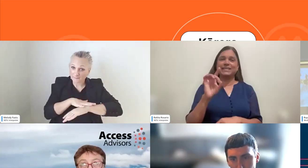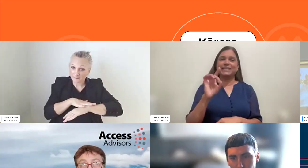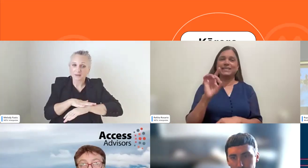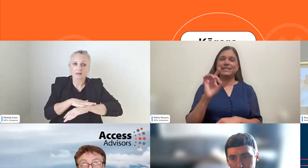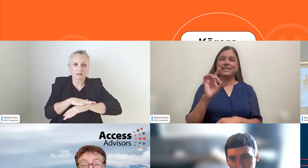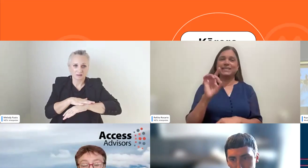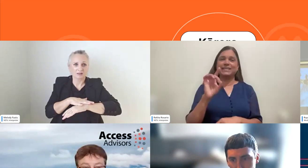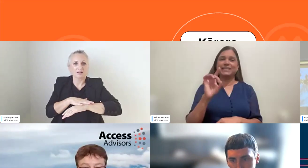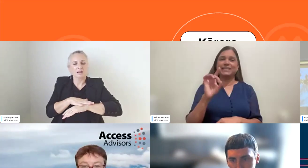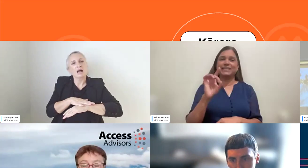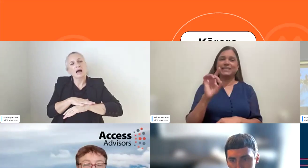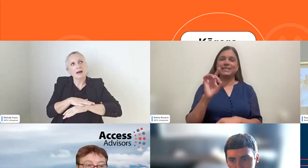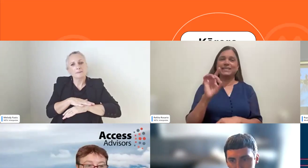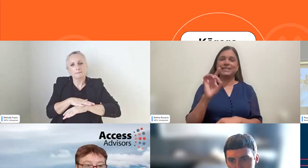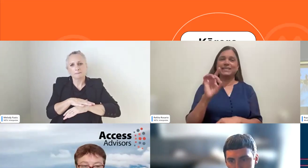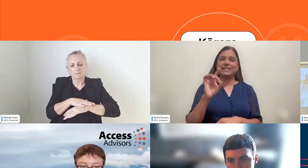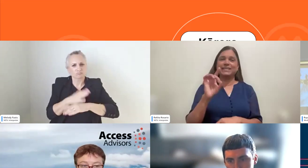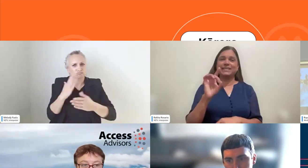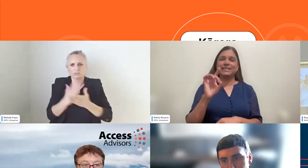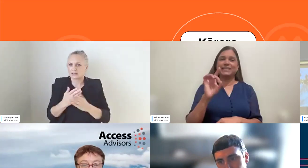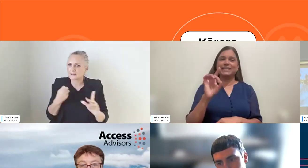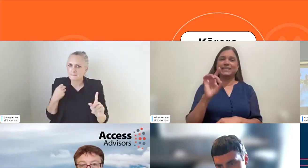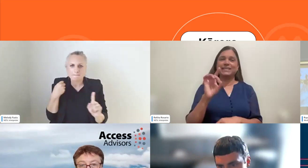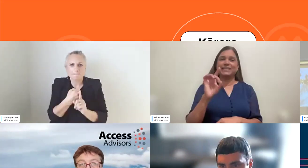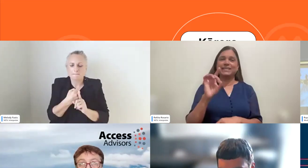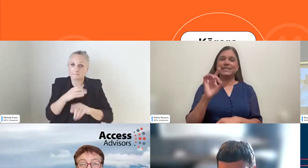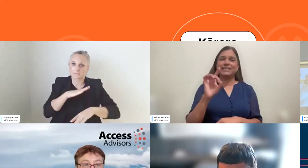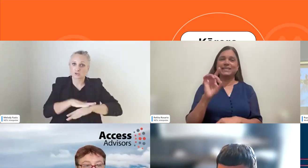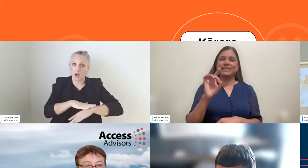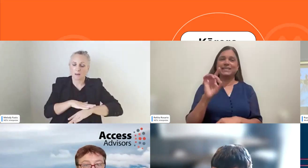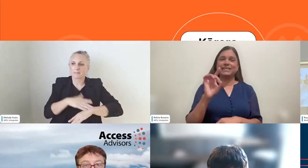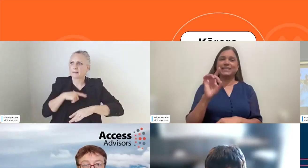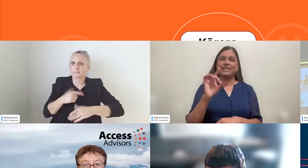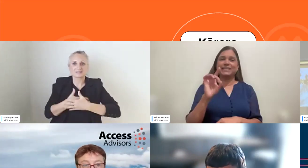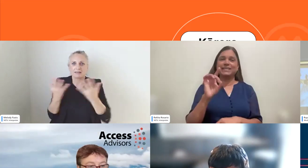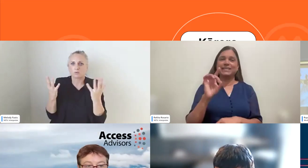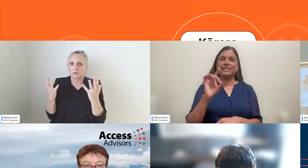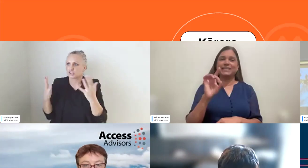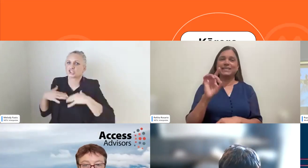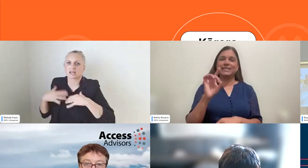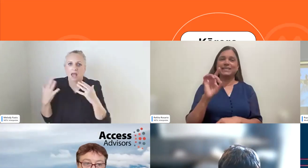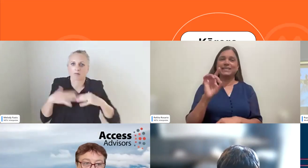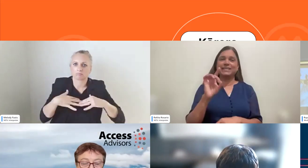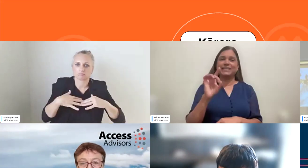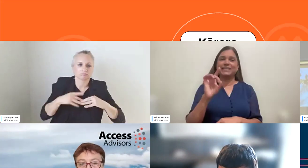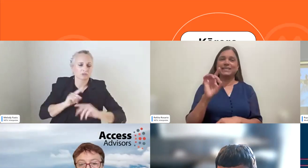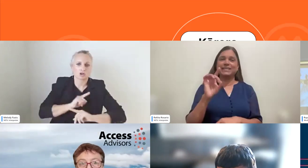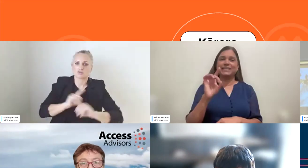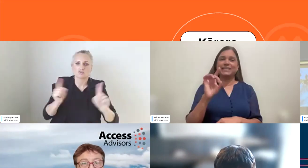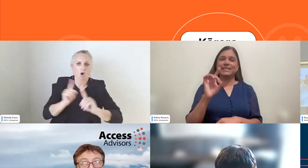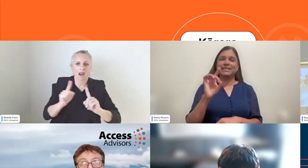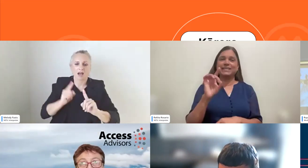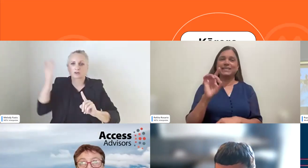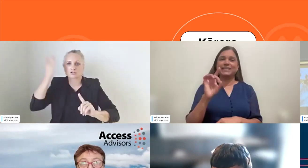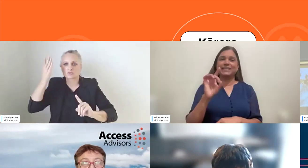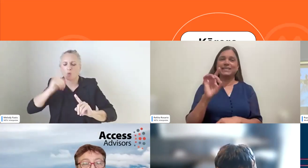impactful instance. What happened was everybody shut down. Nobody could go to school, nobody could go to university.